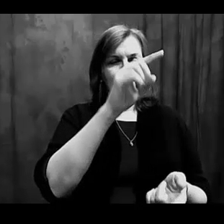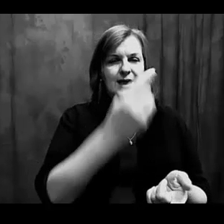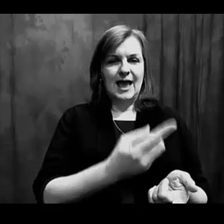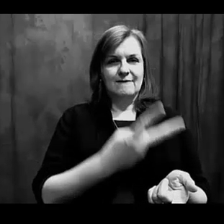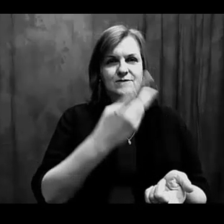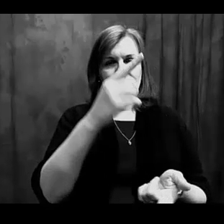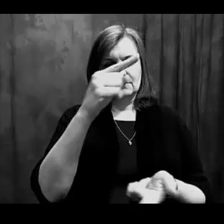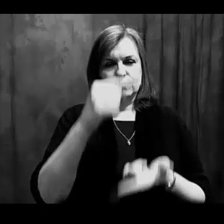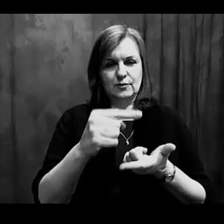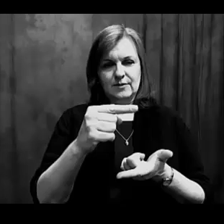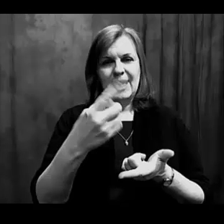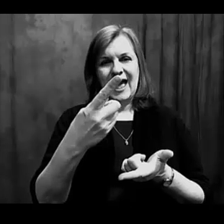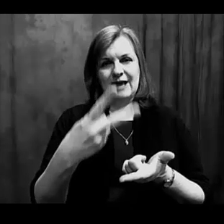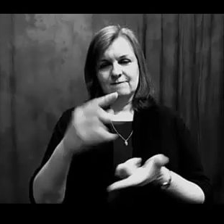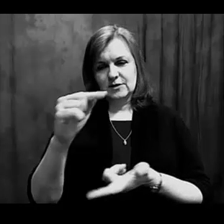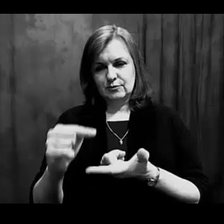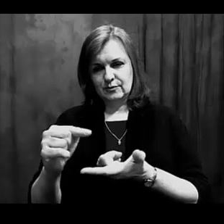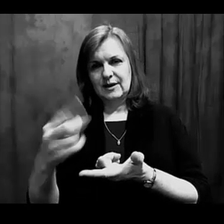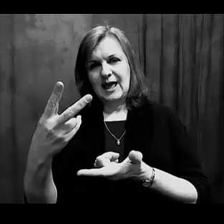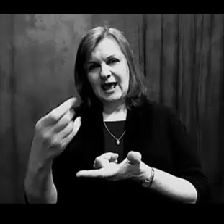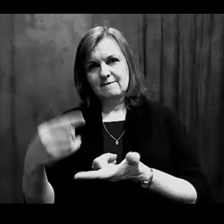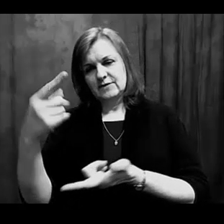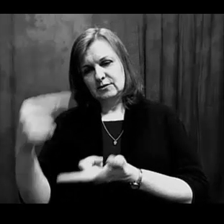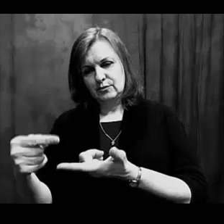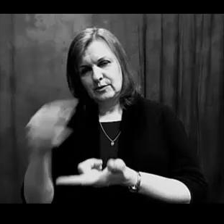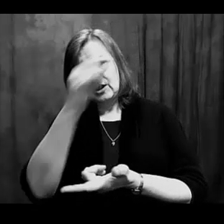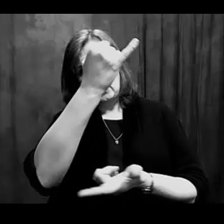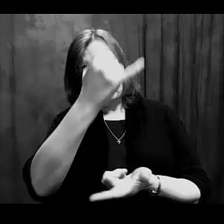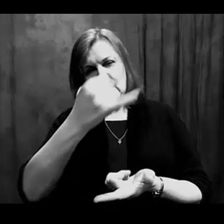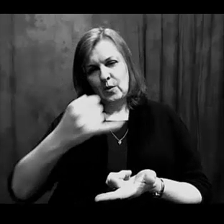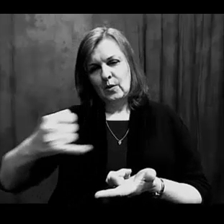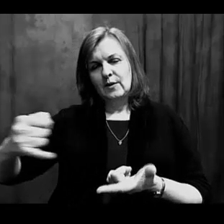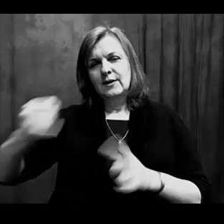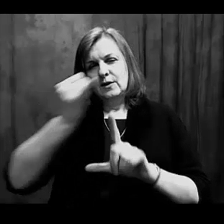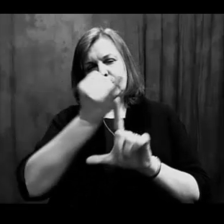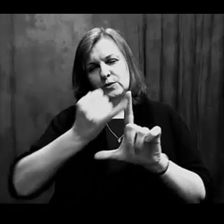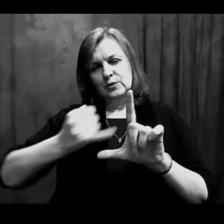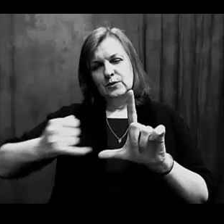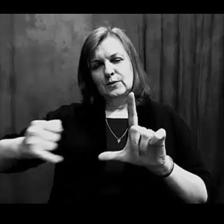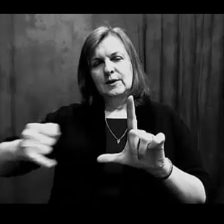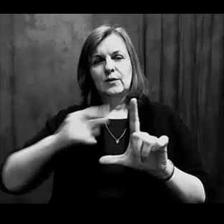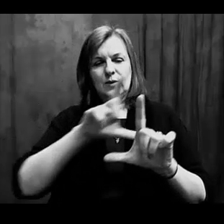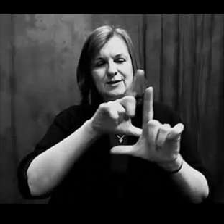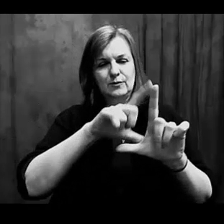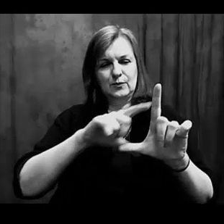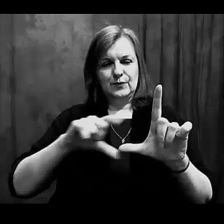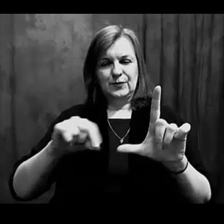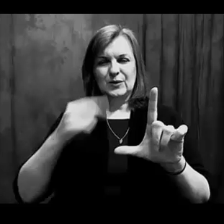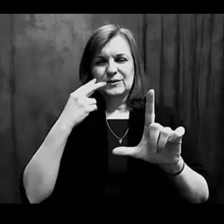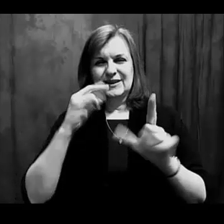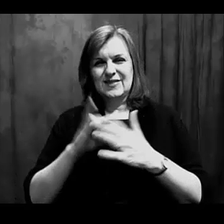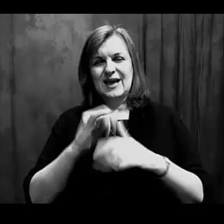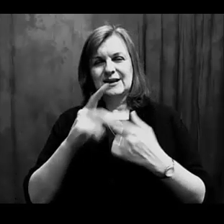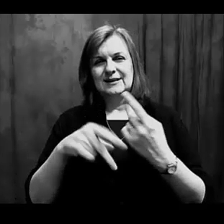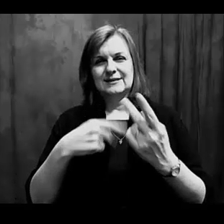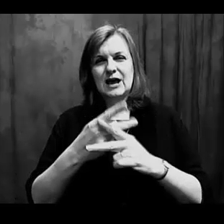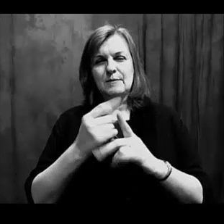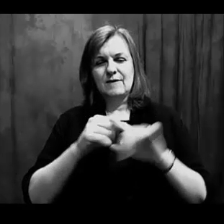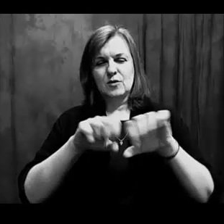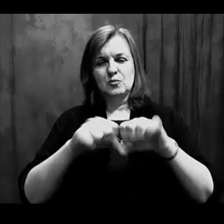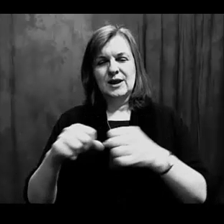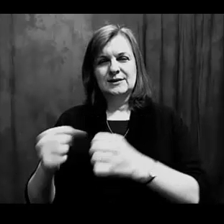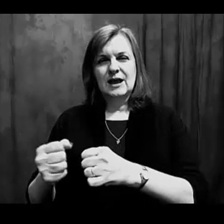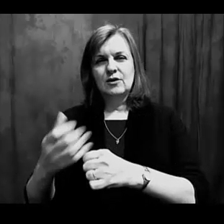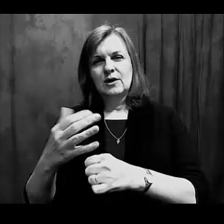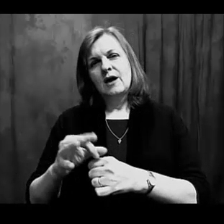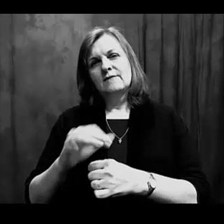half, half, half. Now, when we have that kind of decay or breakdown of these isotopes, we